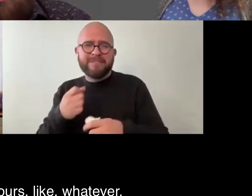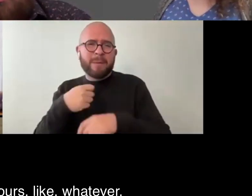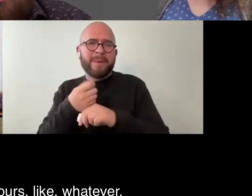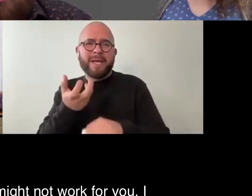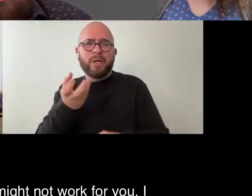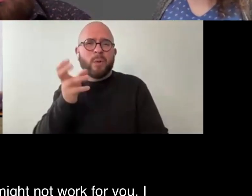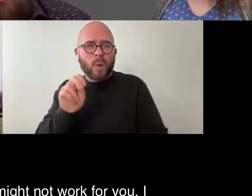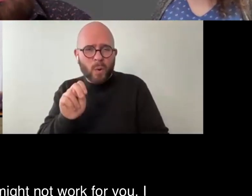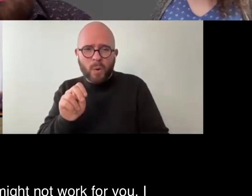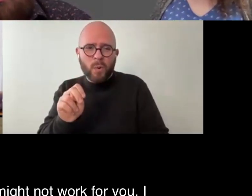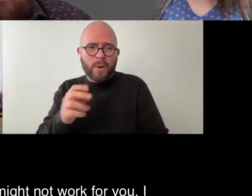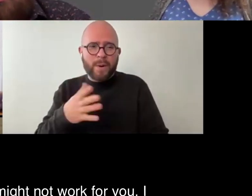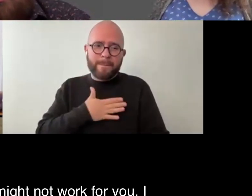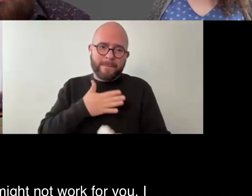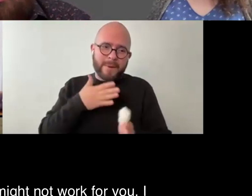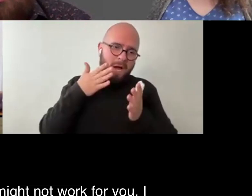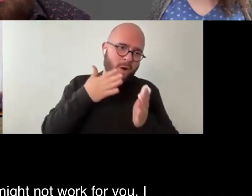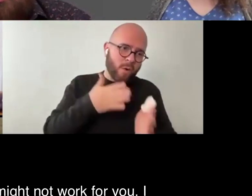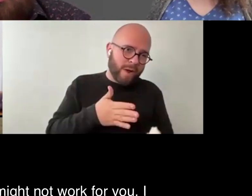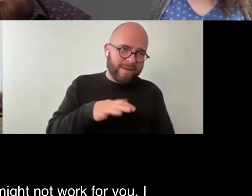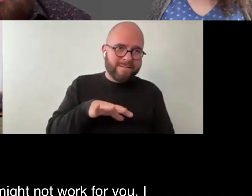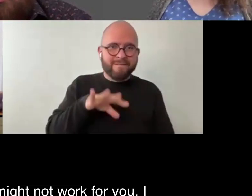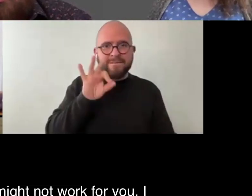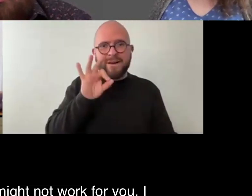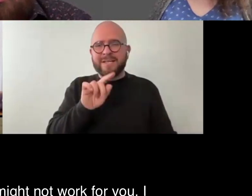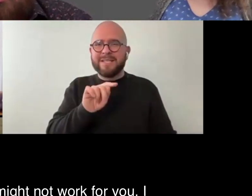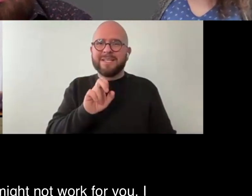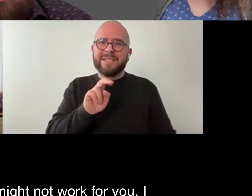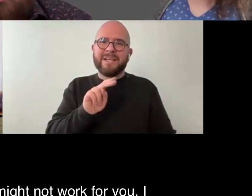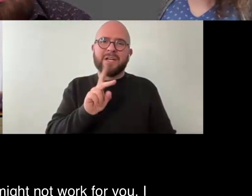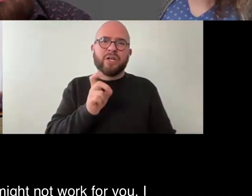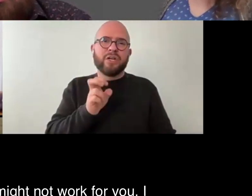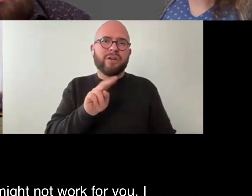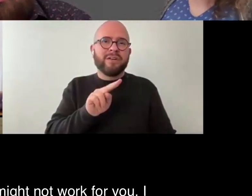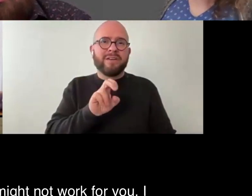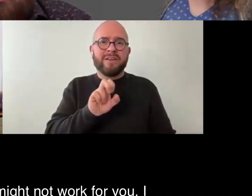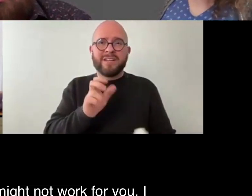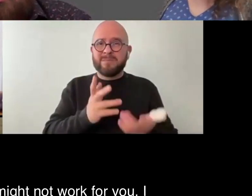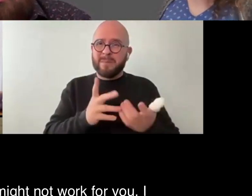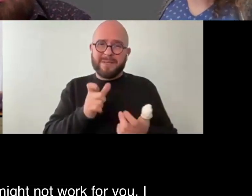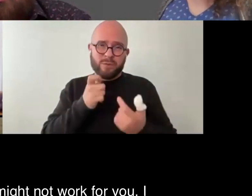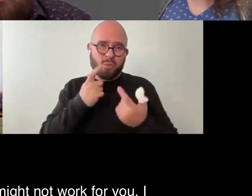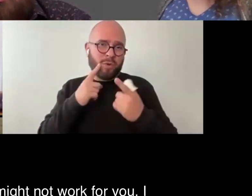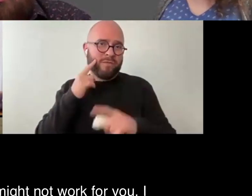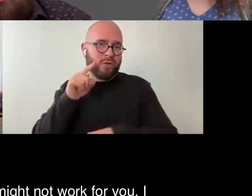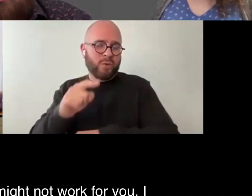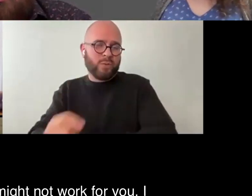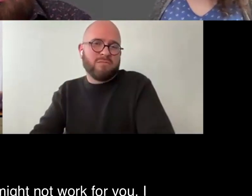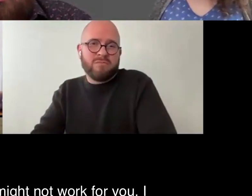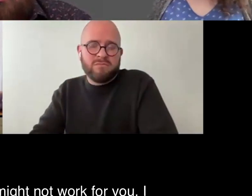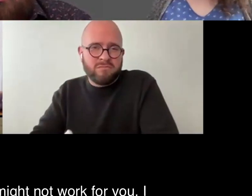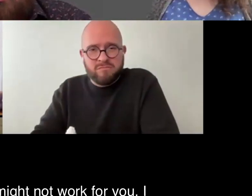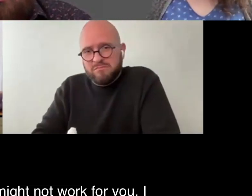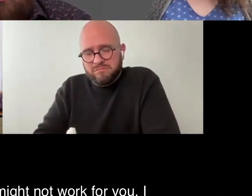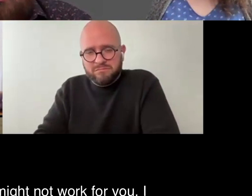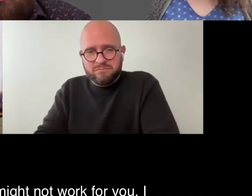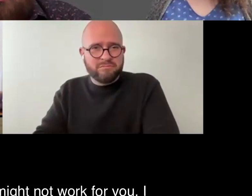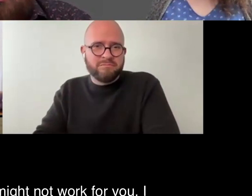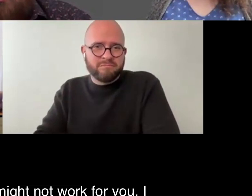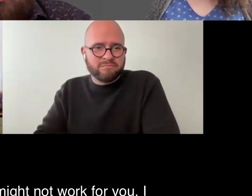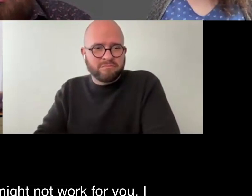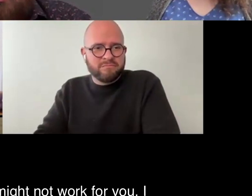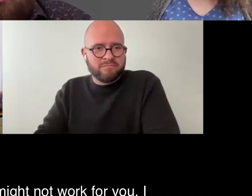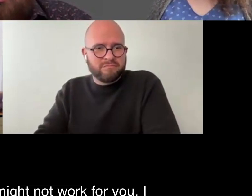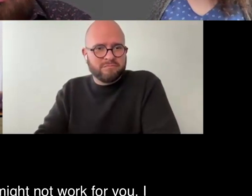My way of finding tenderness might not work for you. I think it can be